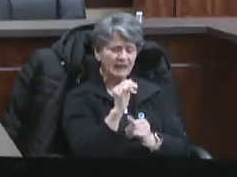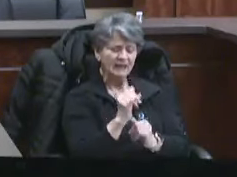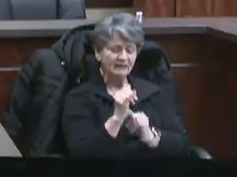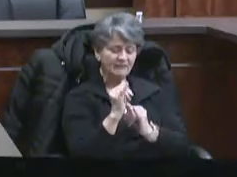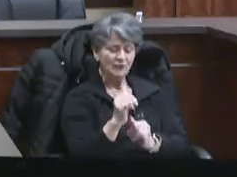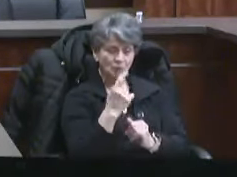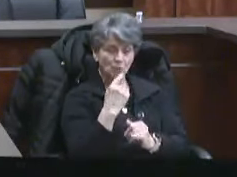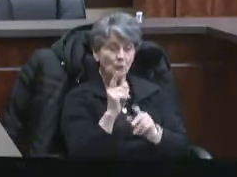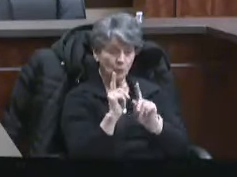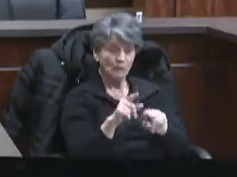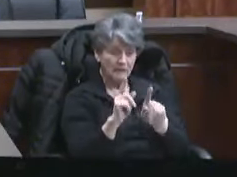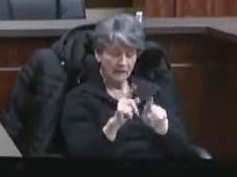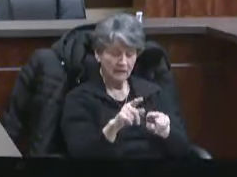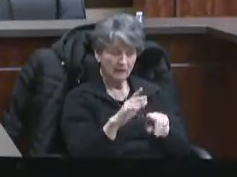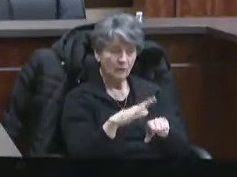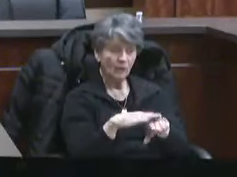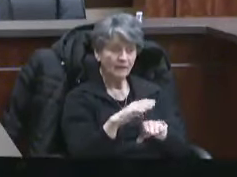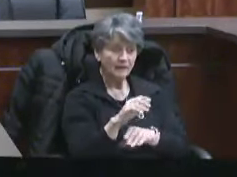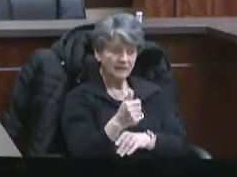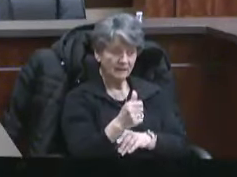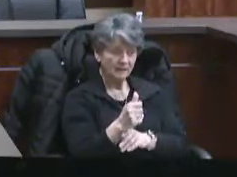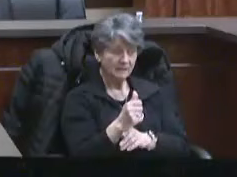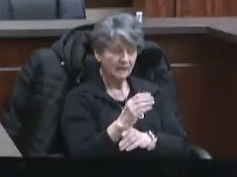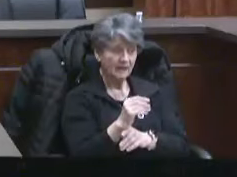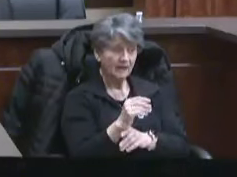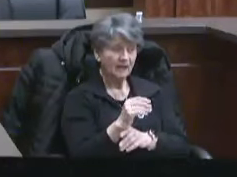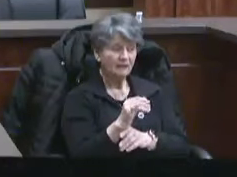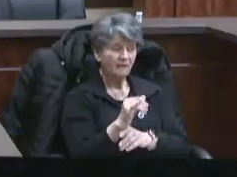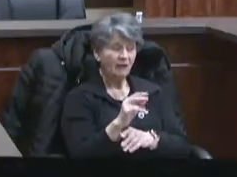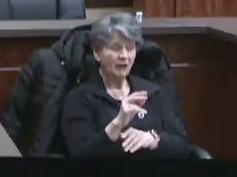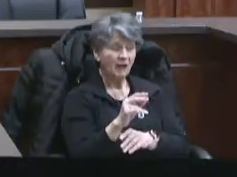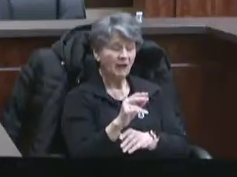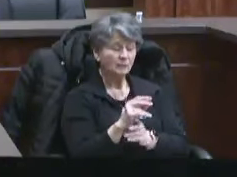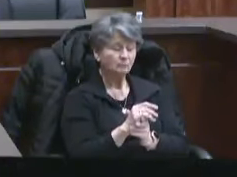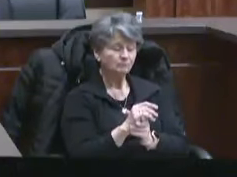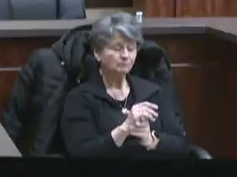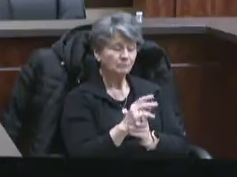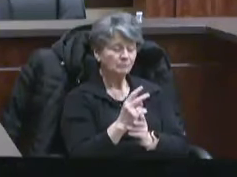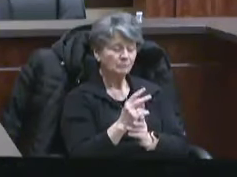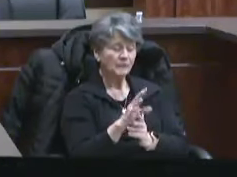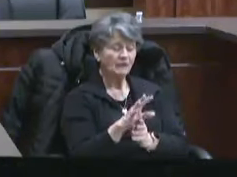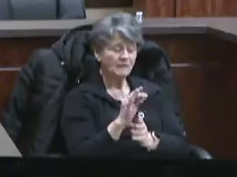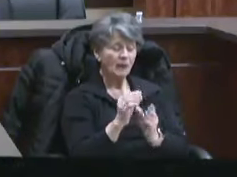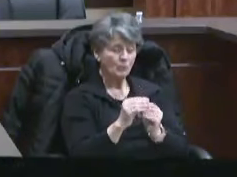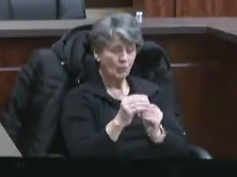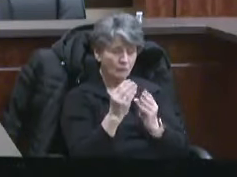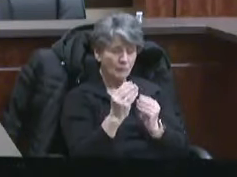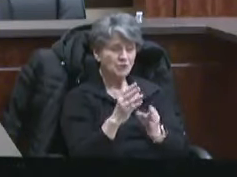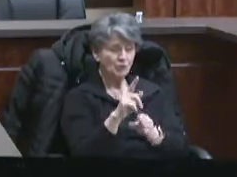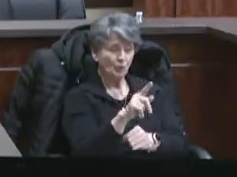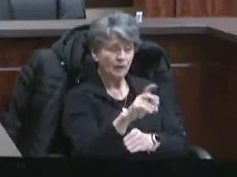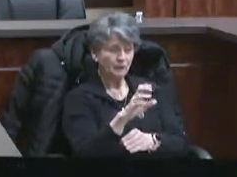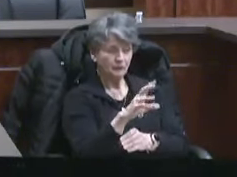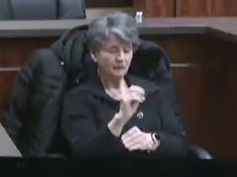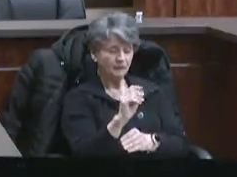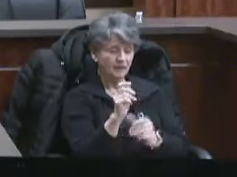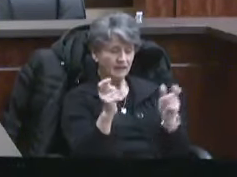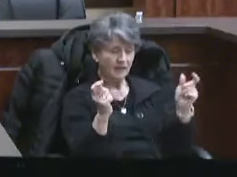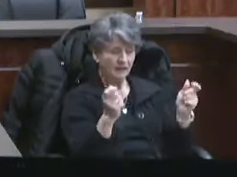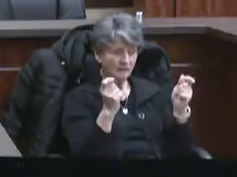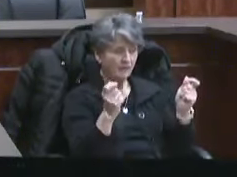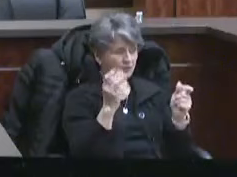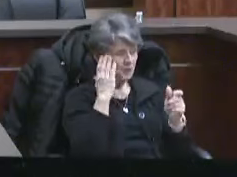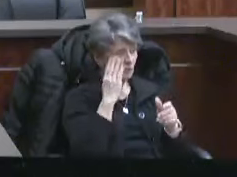attended on the 10th, and look for more information. The 150th anniversary will be in the